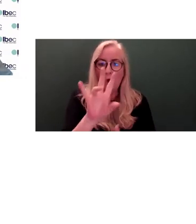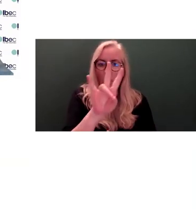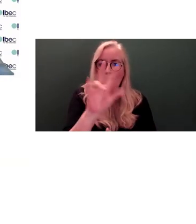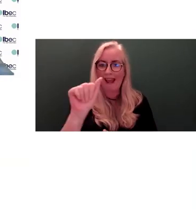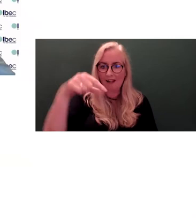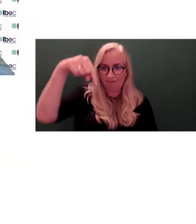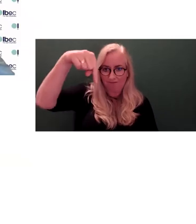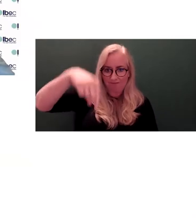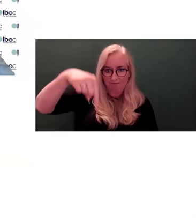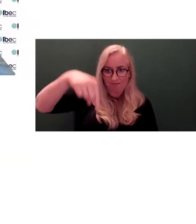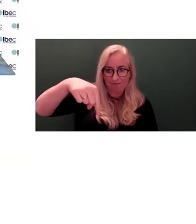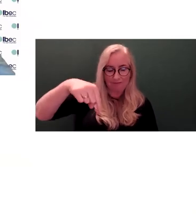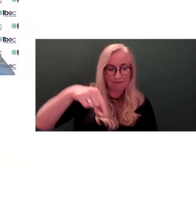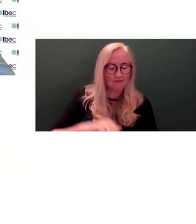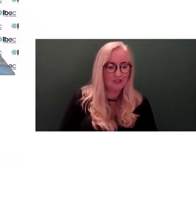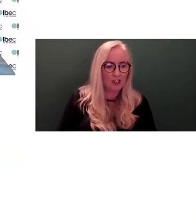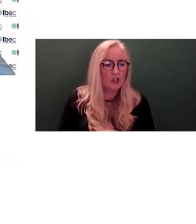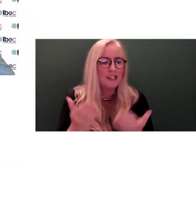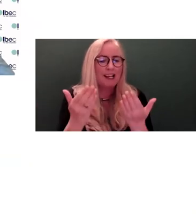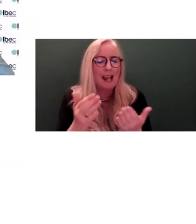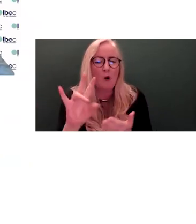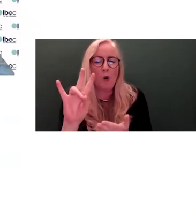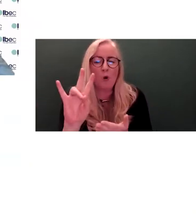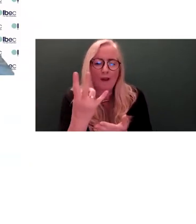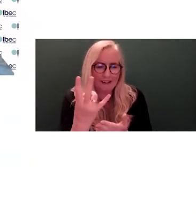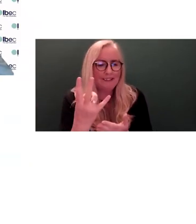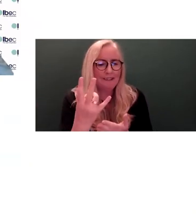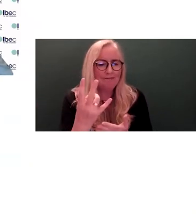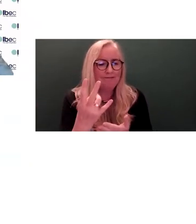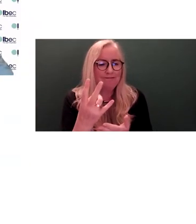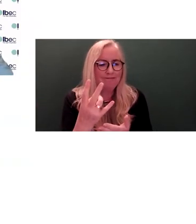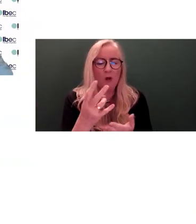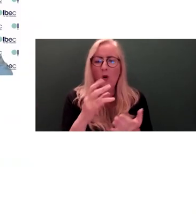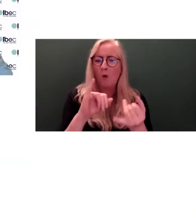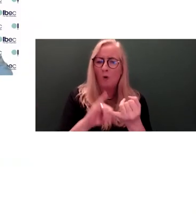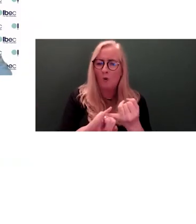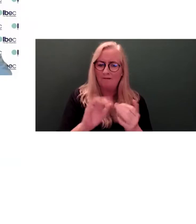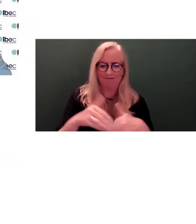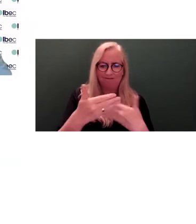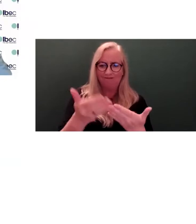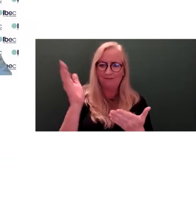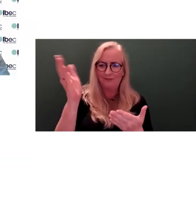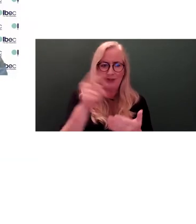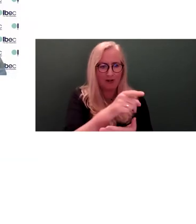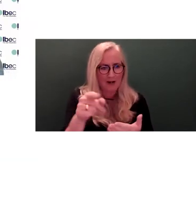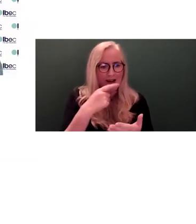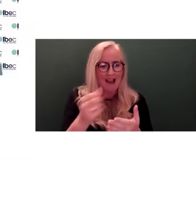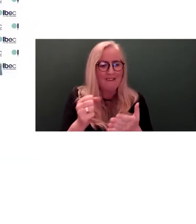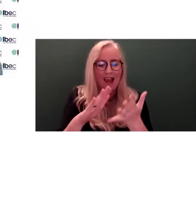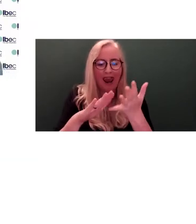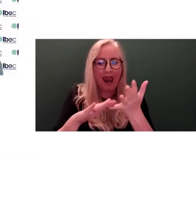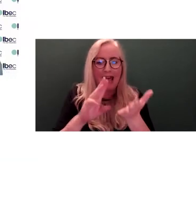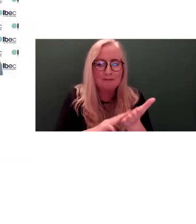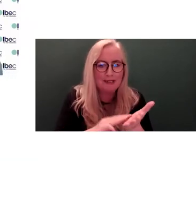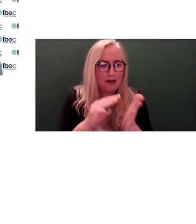function. What I will do very quickly is I will just identify who we have on the panel, because we've had just a couple of last minute